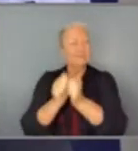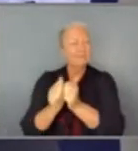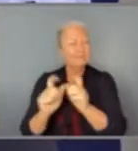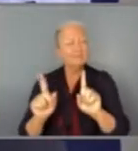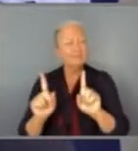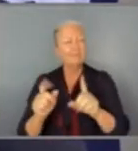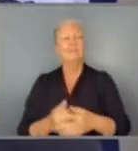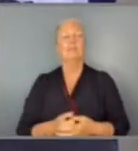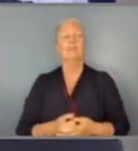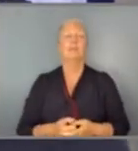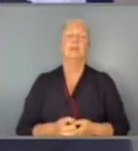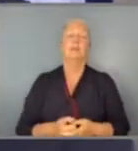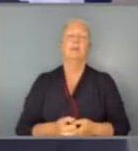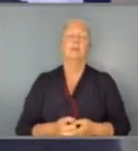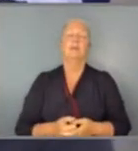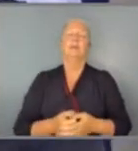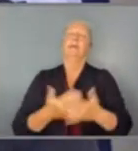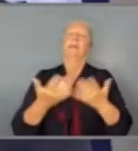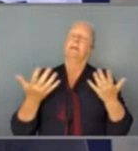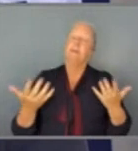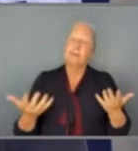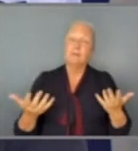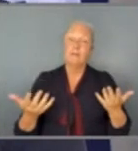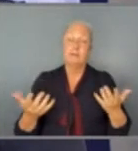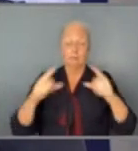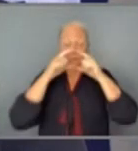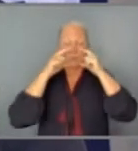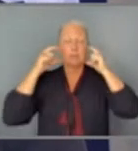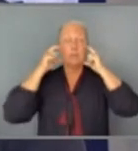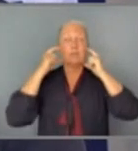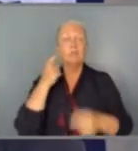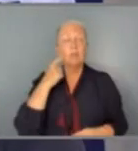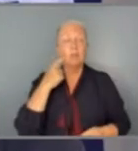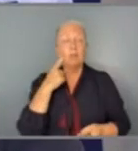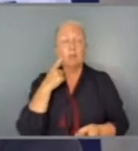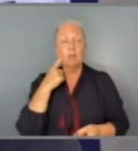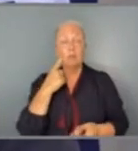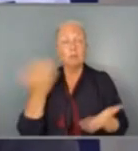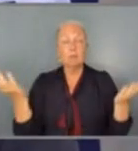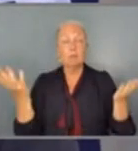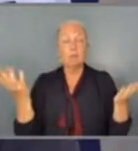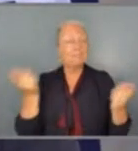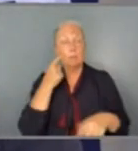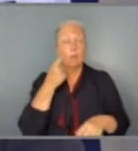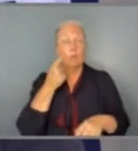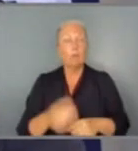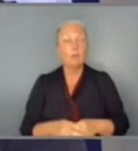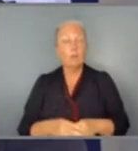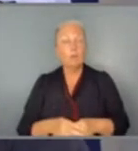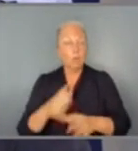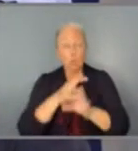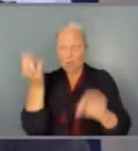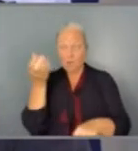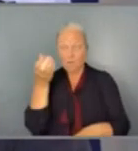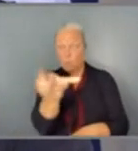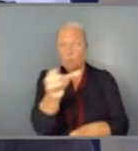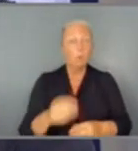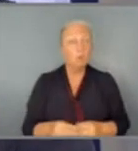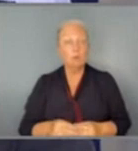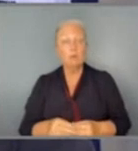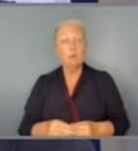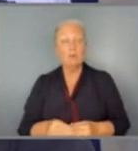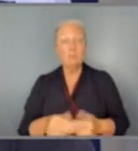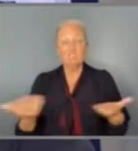again, wear a mask in an indoor setting. You don't need to be forced to do it. It's a very clear